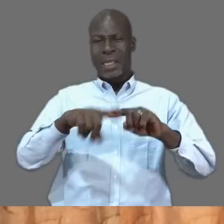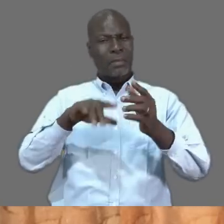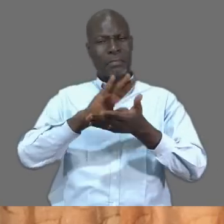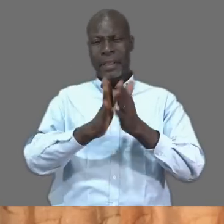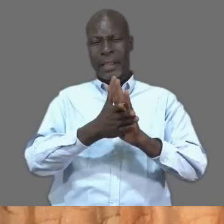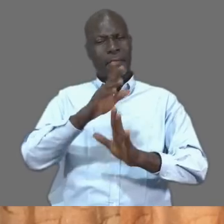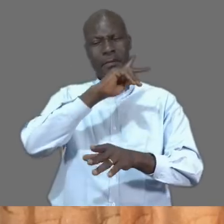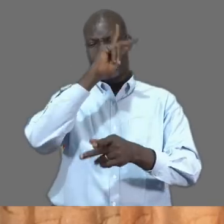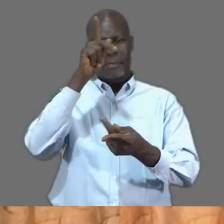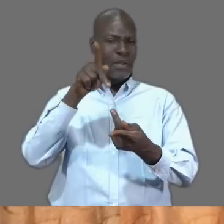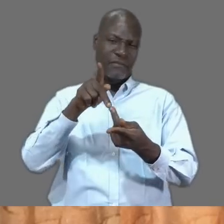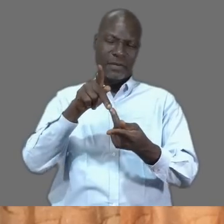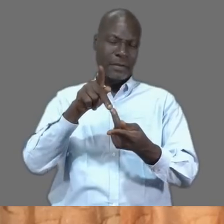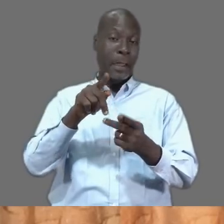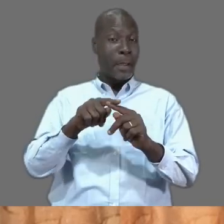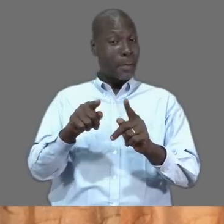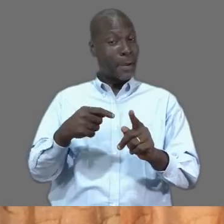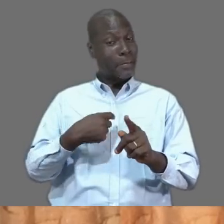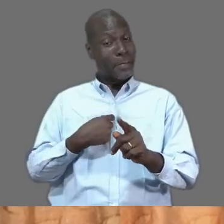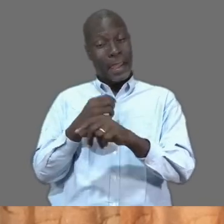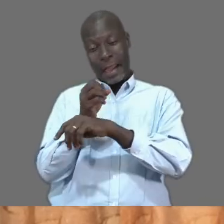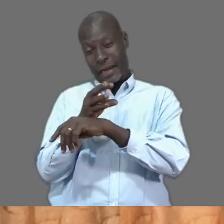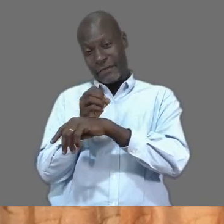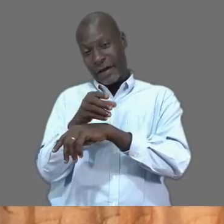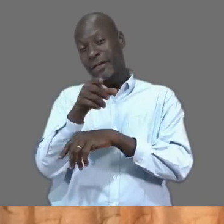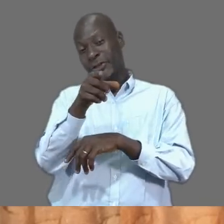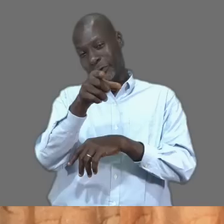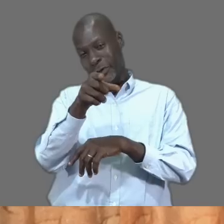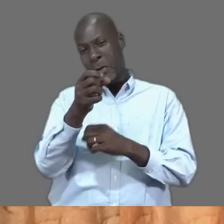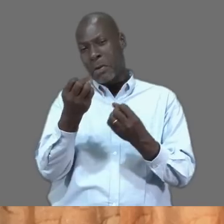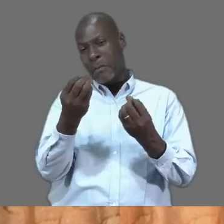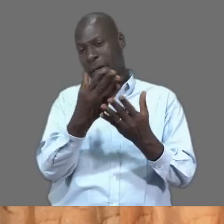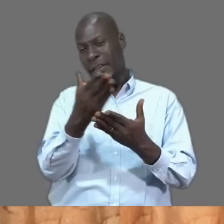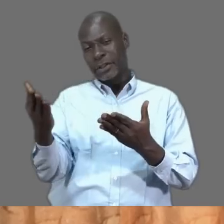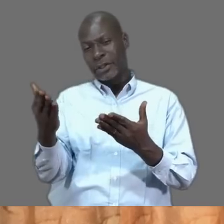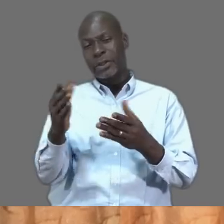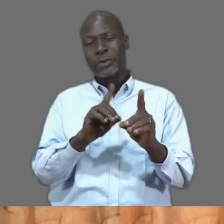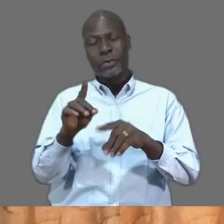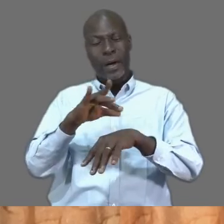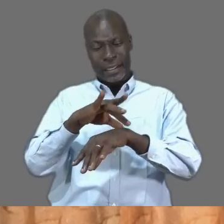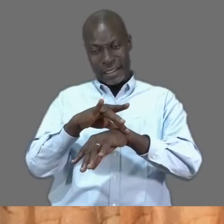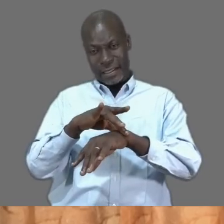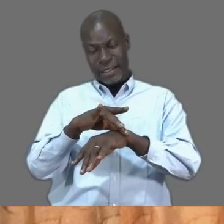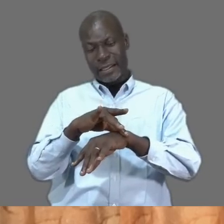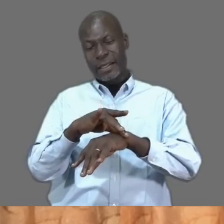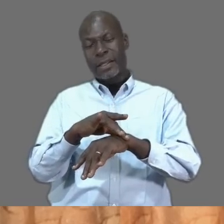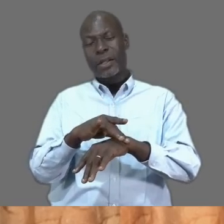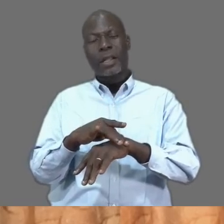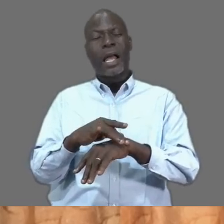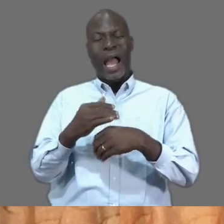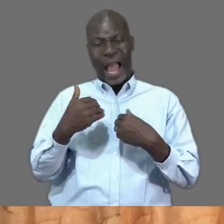da. Nan so misisu katsa ose, ye wo niyama biyo wasa, we ye wasa asiswa.